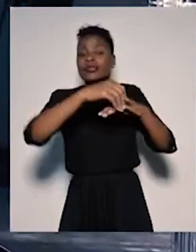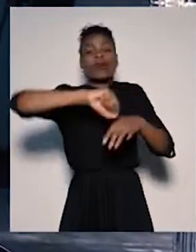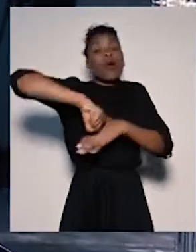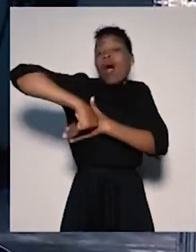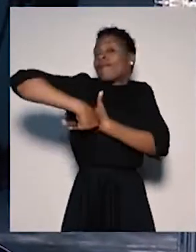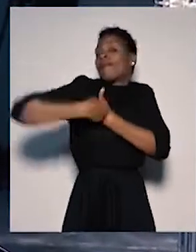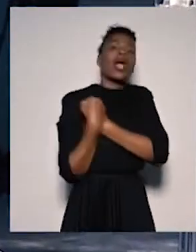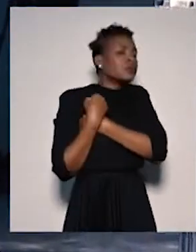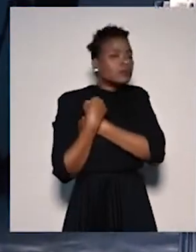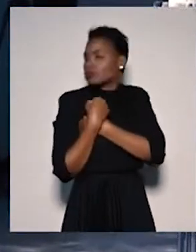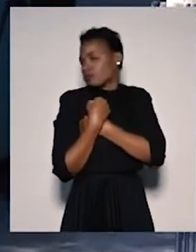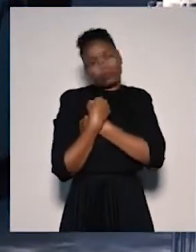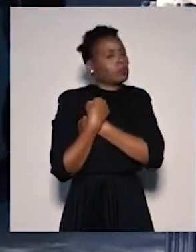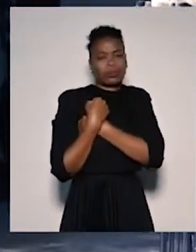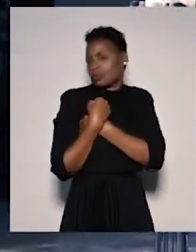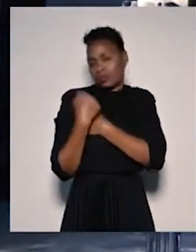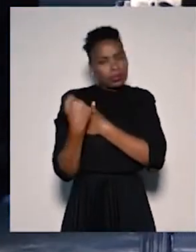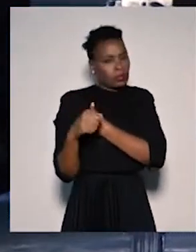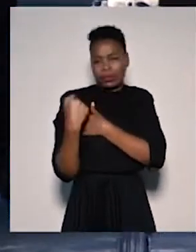makwapeng.